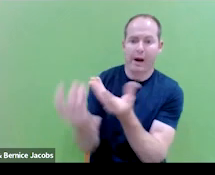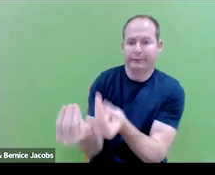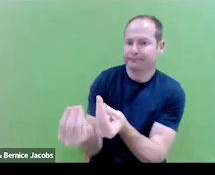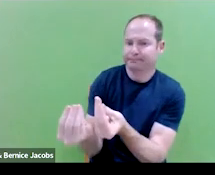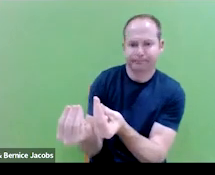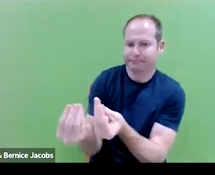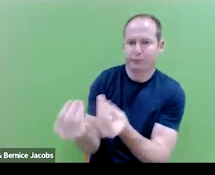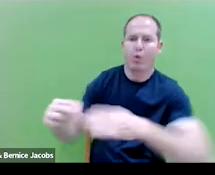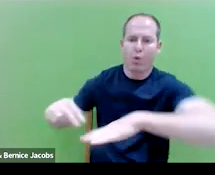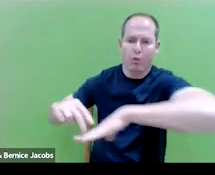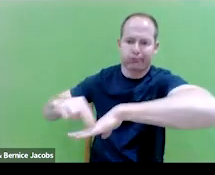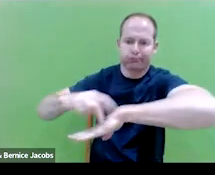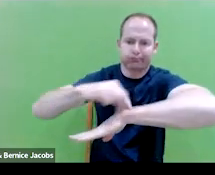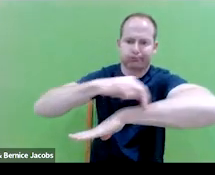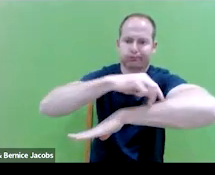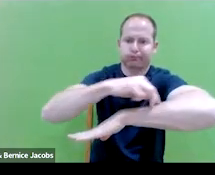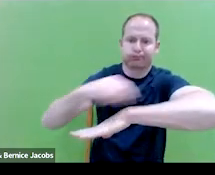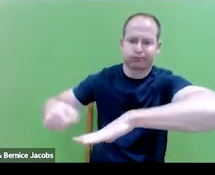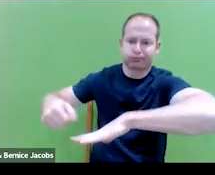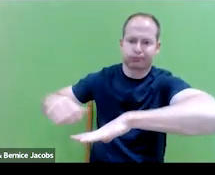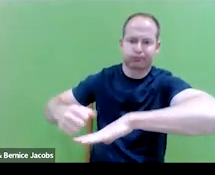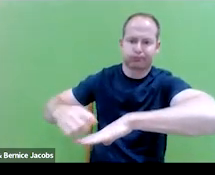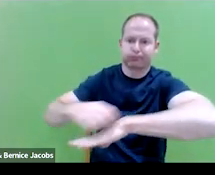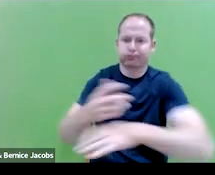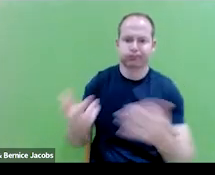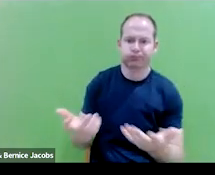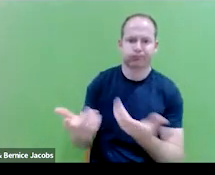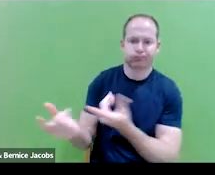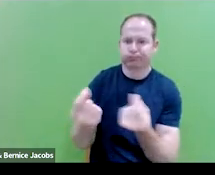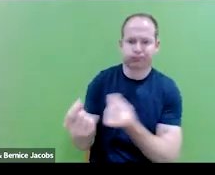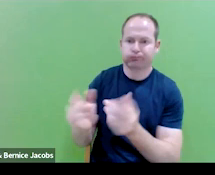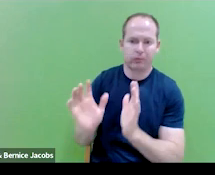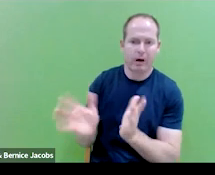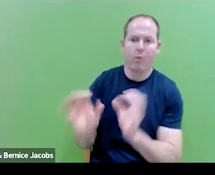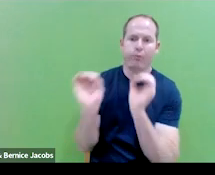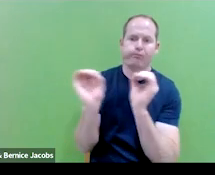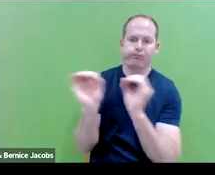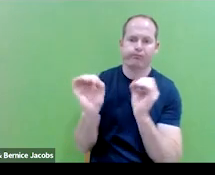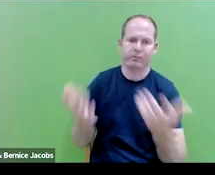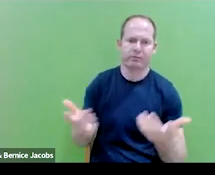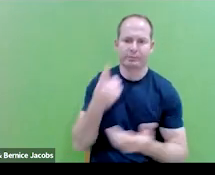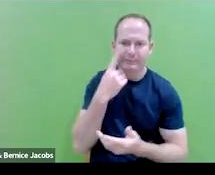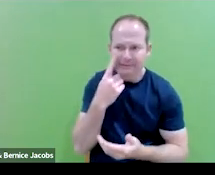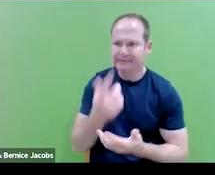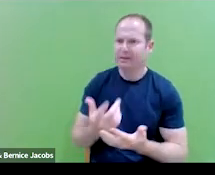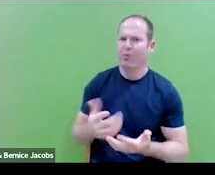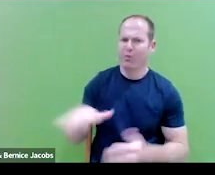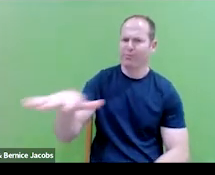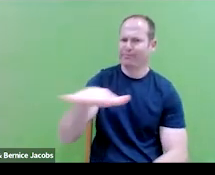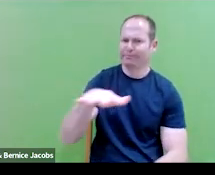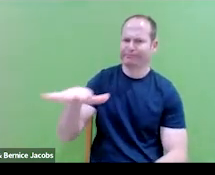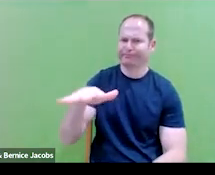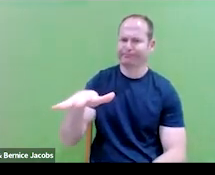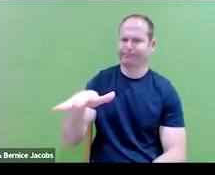to the specification, the layout has to be a certain way, but then you walk in there and the layout does not accommodate it. For example, they've